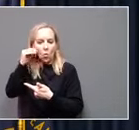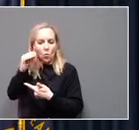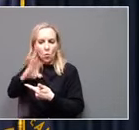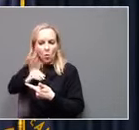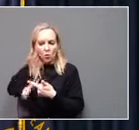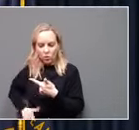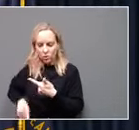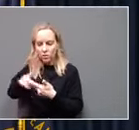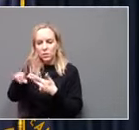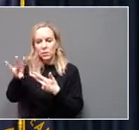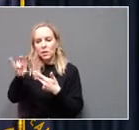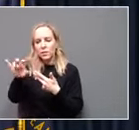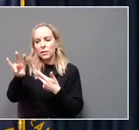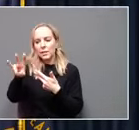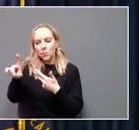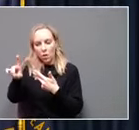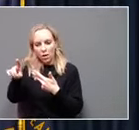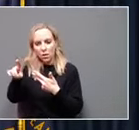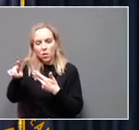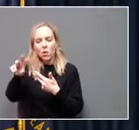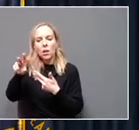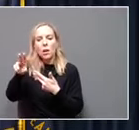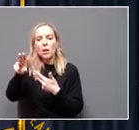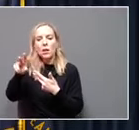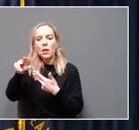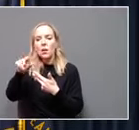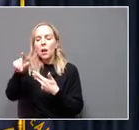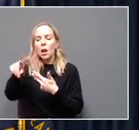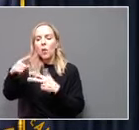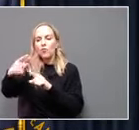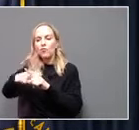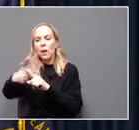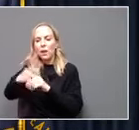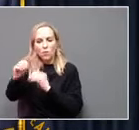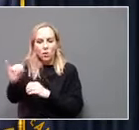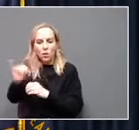771 uninsured renters, and